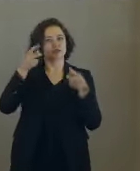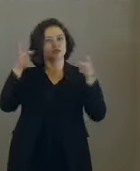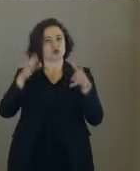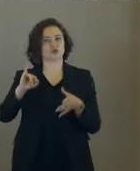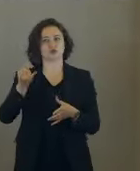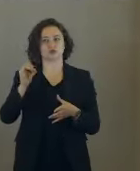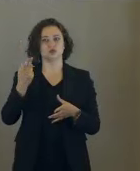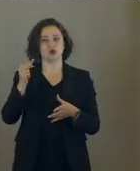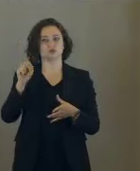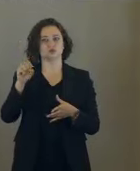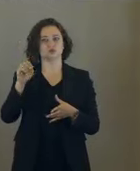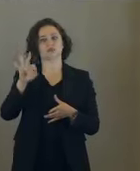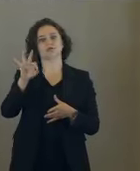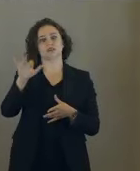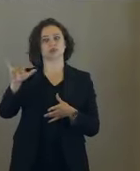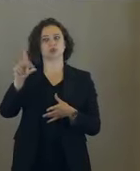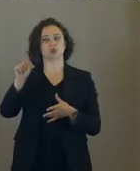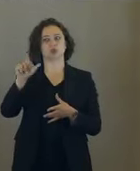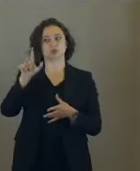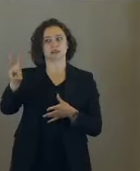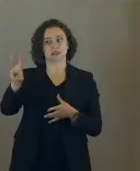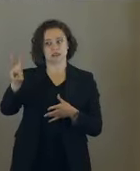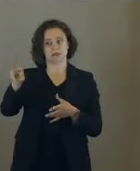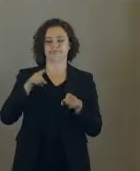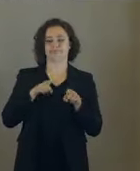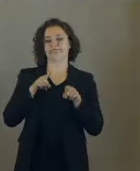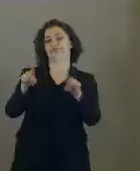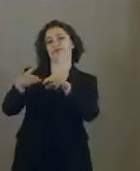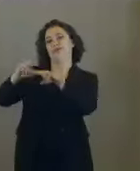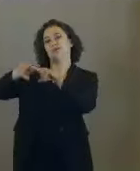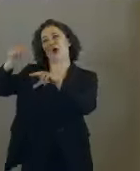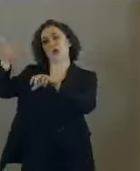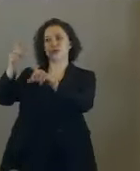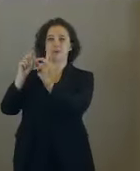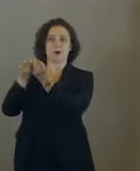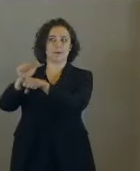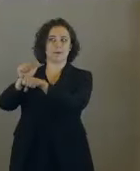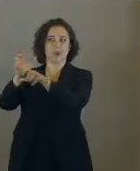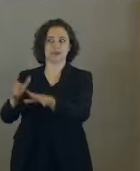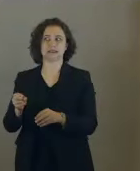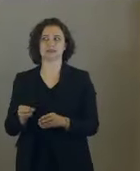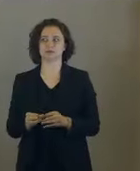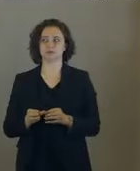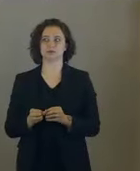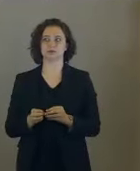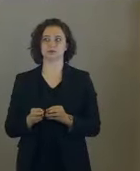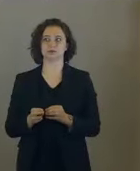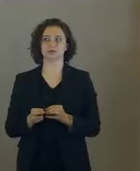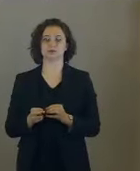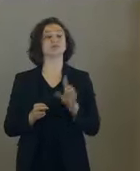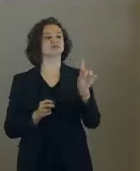Director Johnson for fiscal year 2026, which is consistent with increases for other department employees. Let me step you back here. We